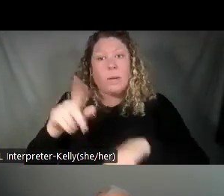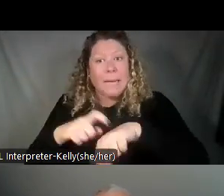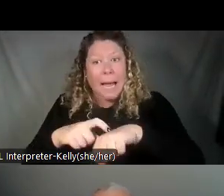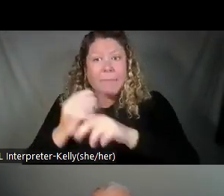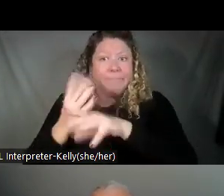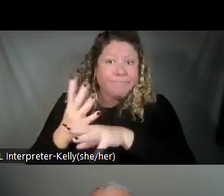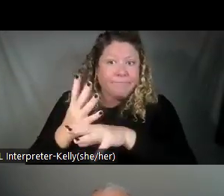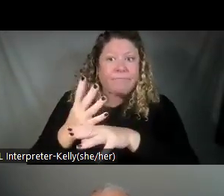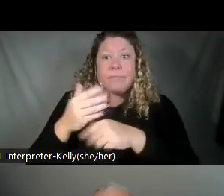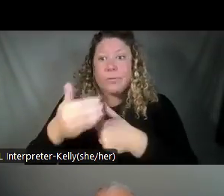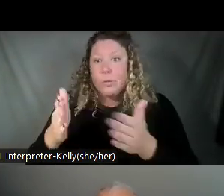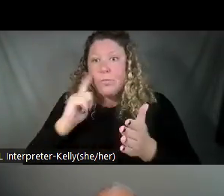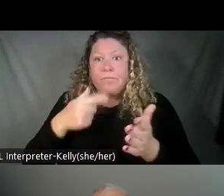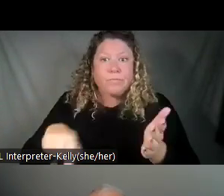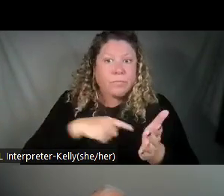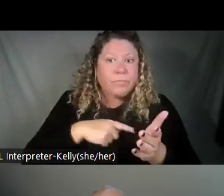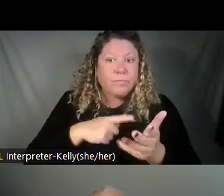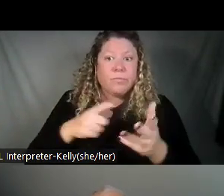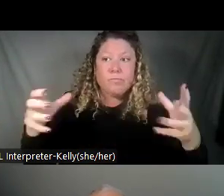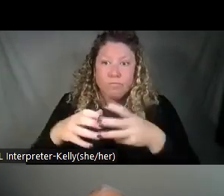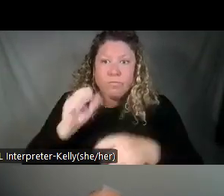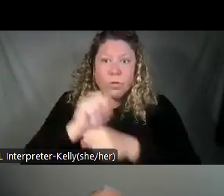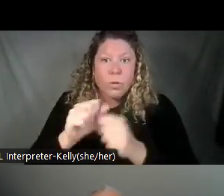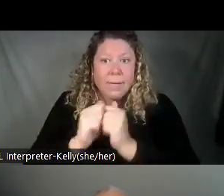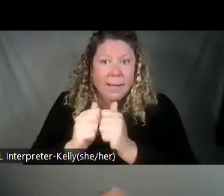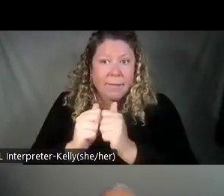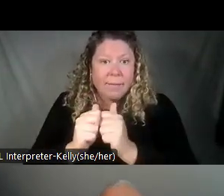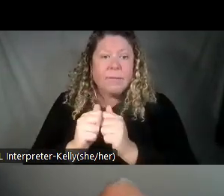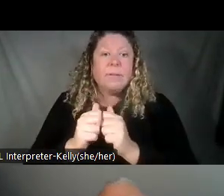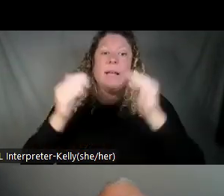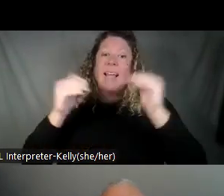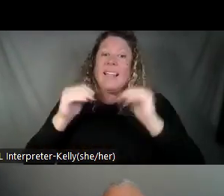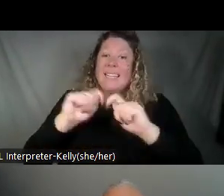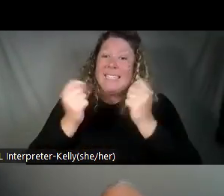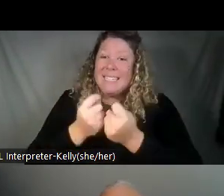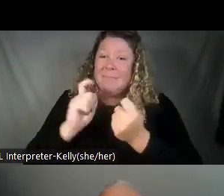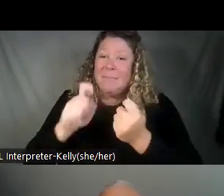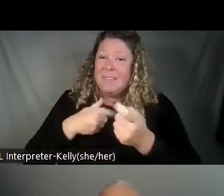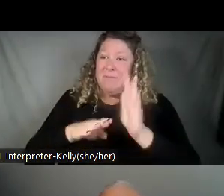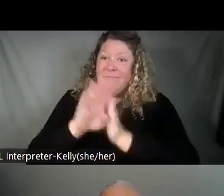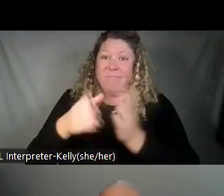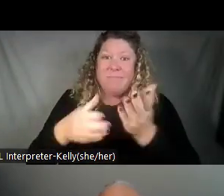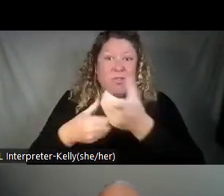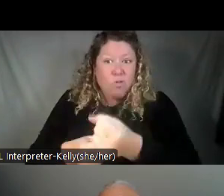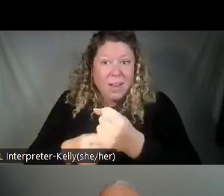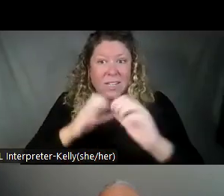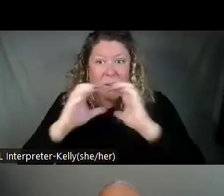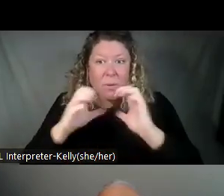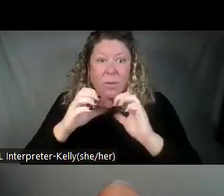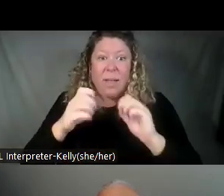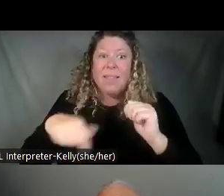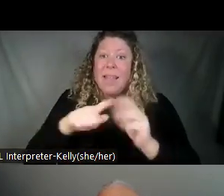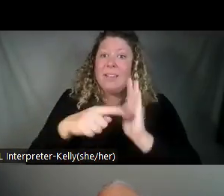that teams are able to work together, that they have that trust and that communication, and that they can demonstrate that emotional